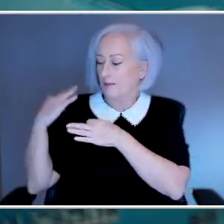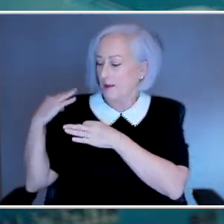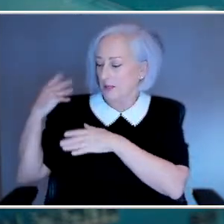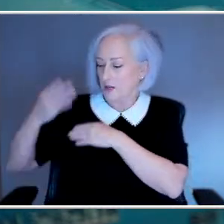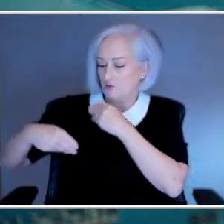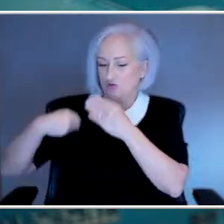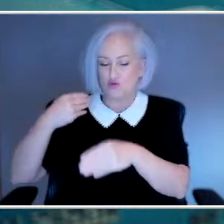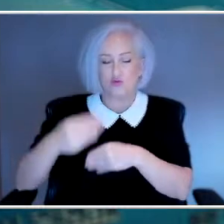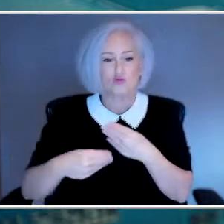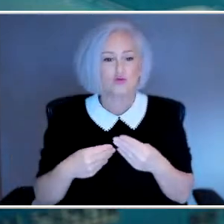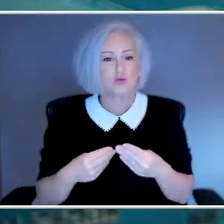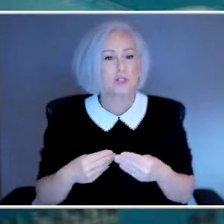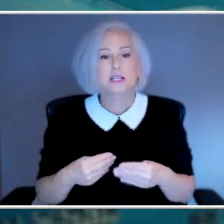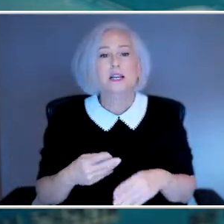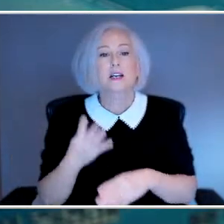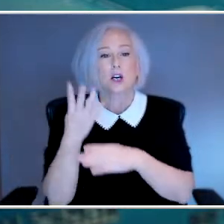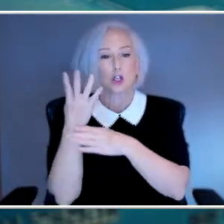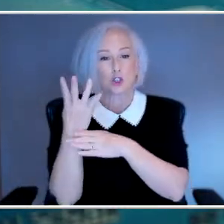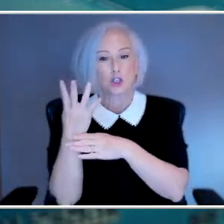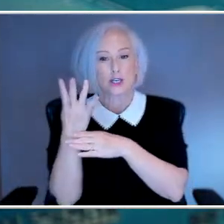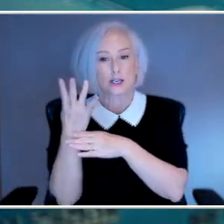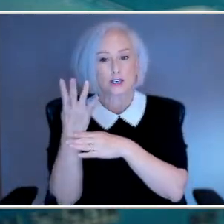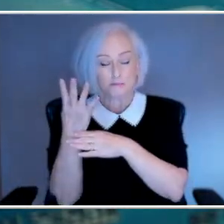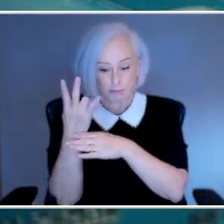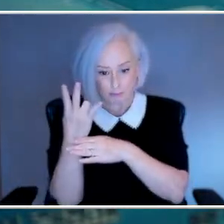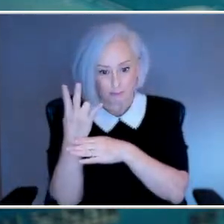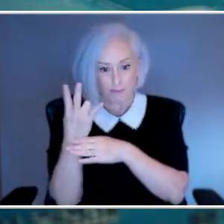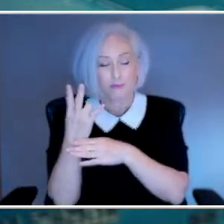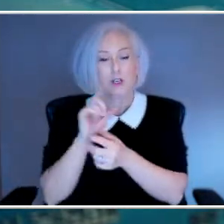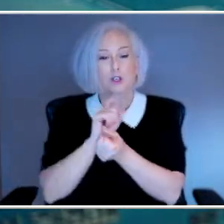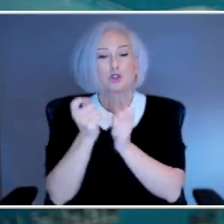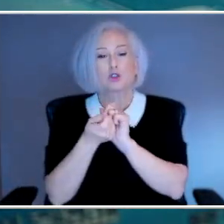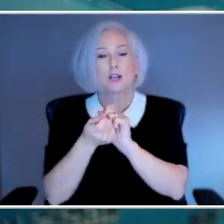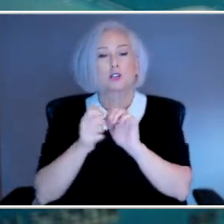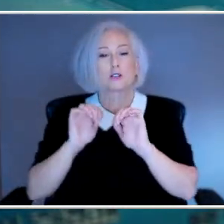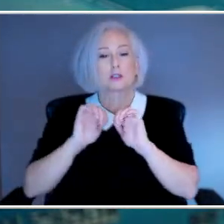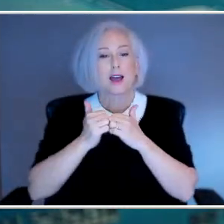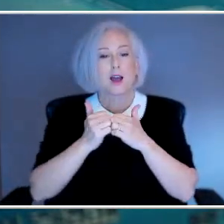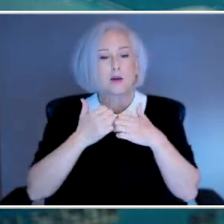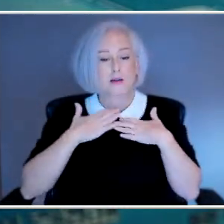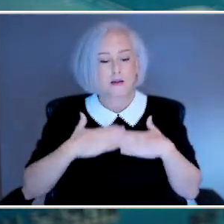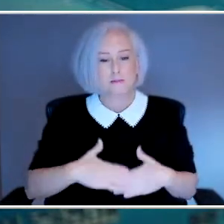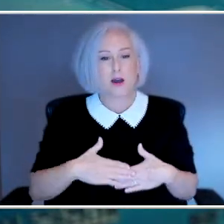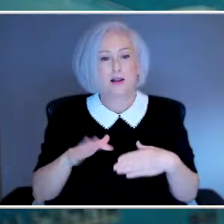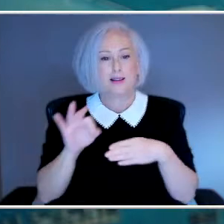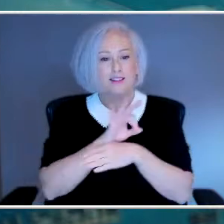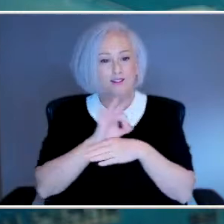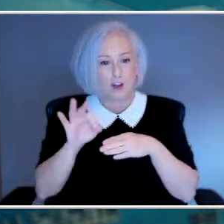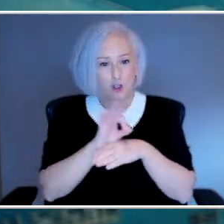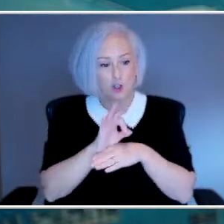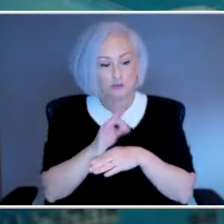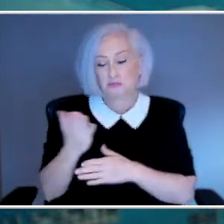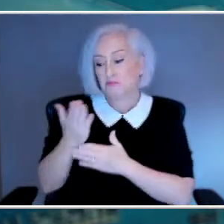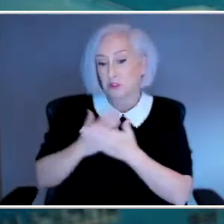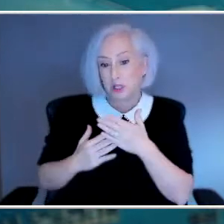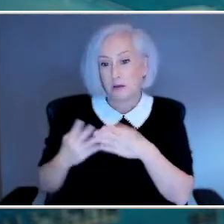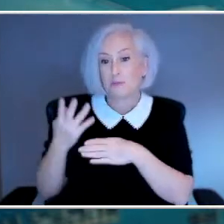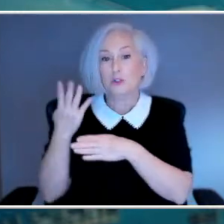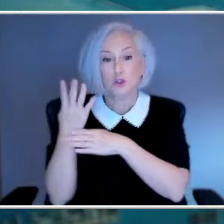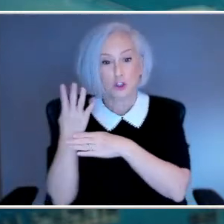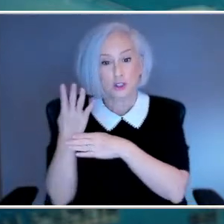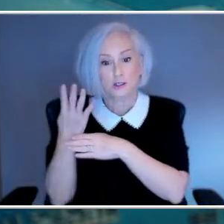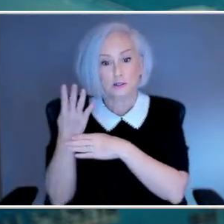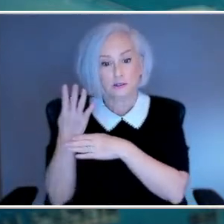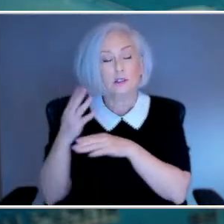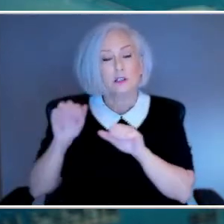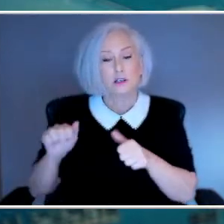how our cells function, and so different genes make people at increased risk for different types of cancer. So many people are at increased risk for different